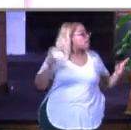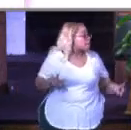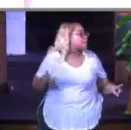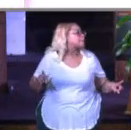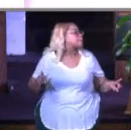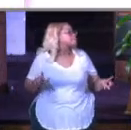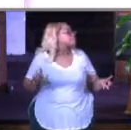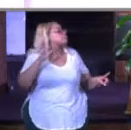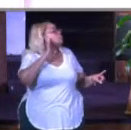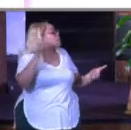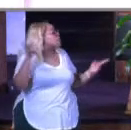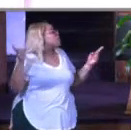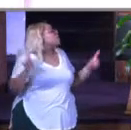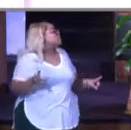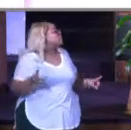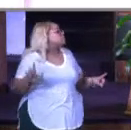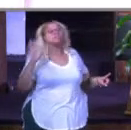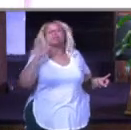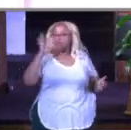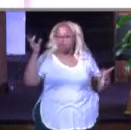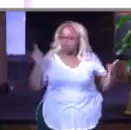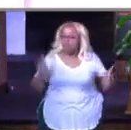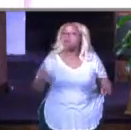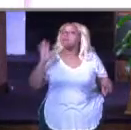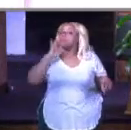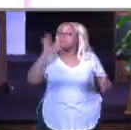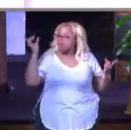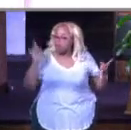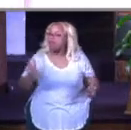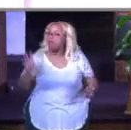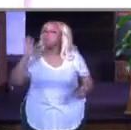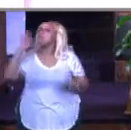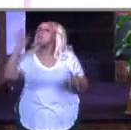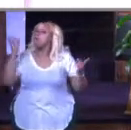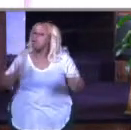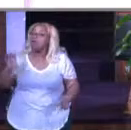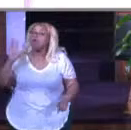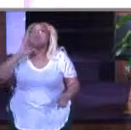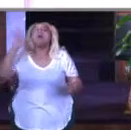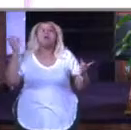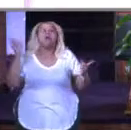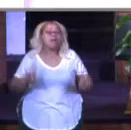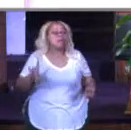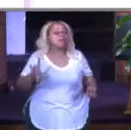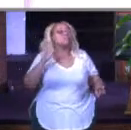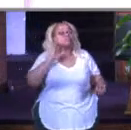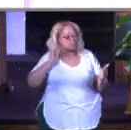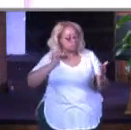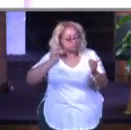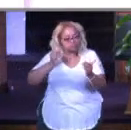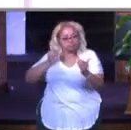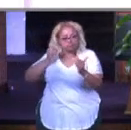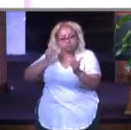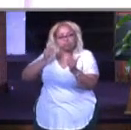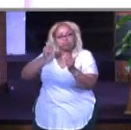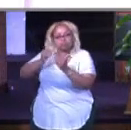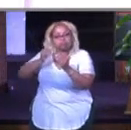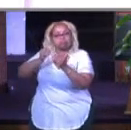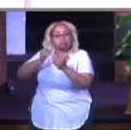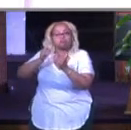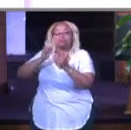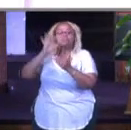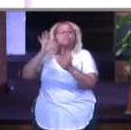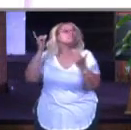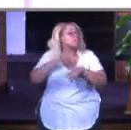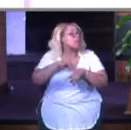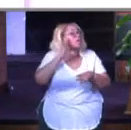it's coming, it's coming, it's coming, it's coming, it's coming, it's coming, it's coming, it's coming, it's coming, it's coming, it's coming, it's coming, it's coming, it's coming, it's on the way, it's on the way, it's on the way.